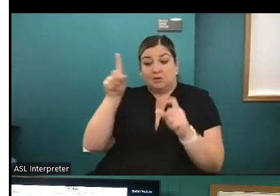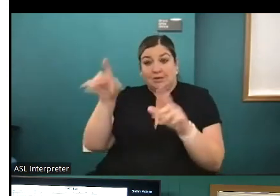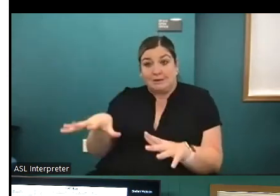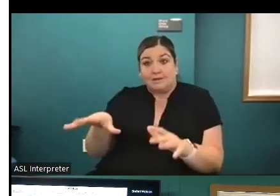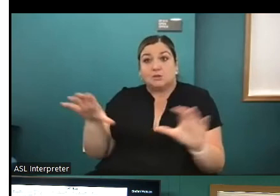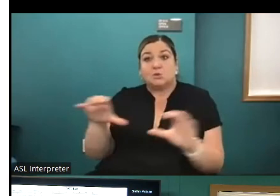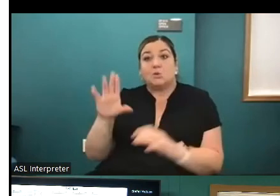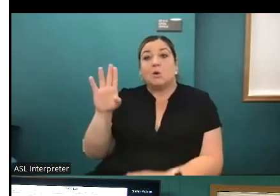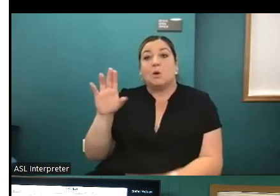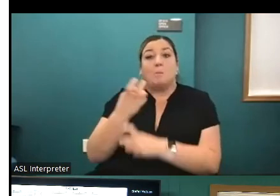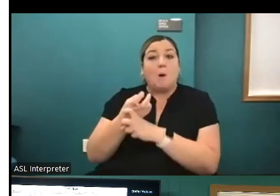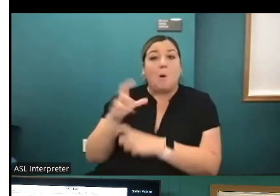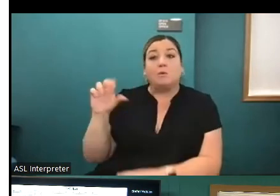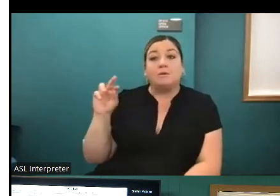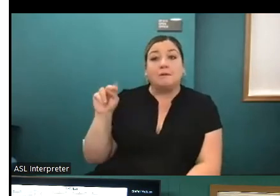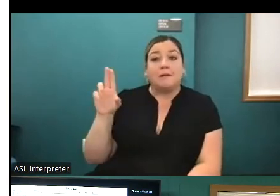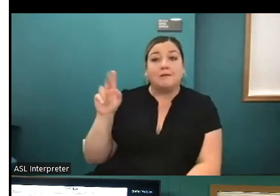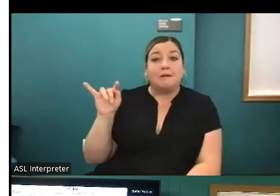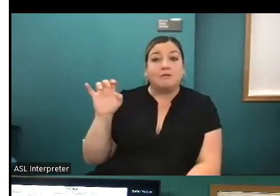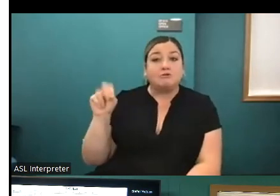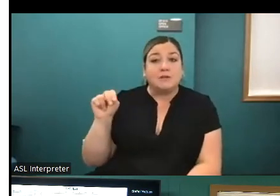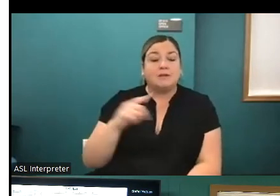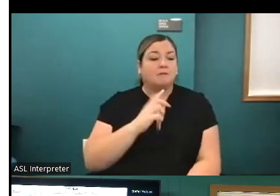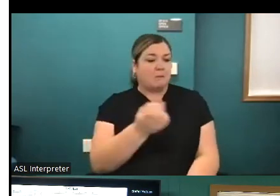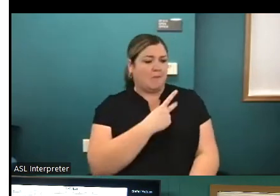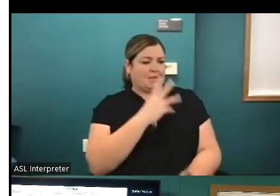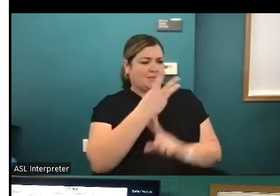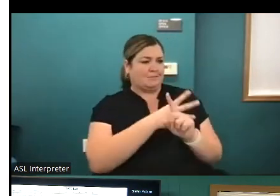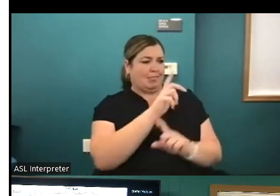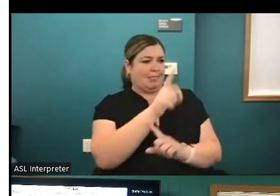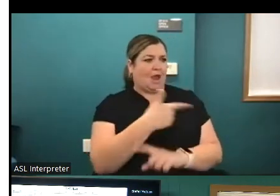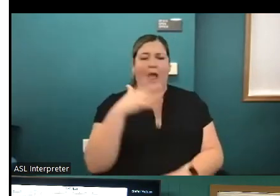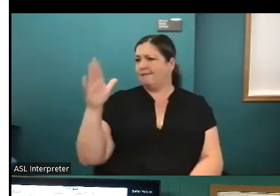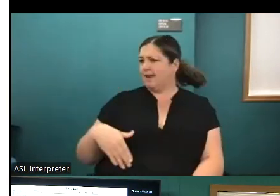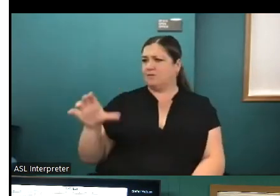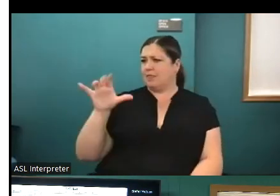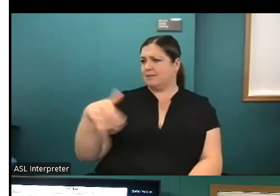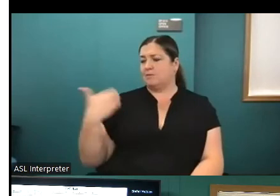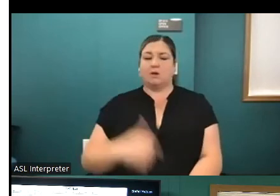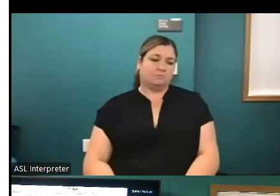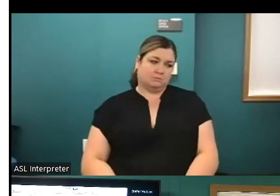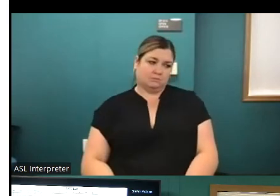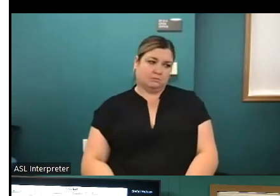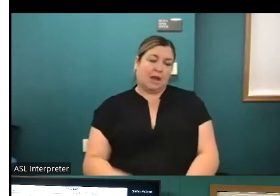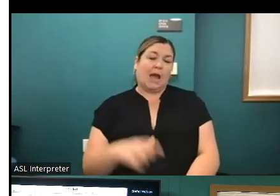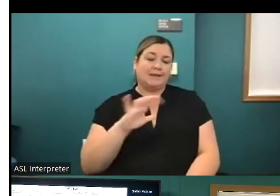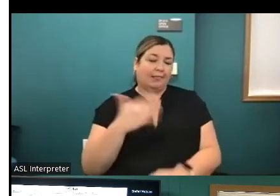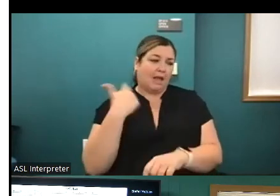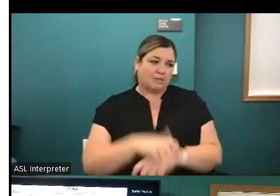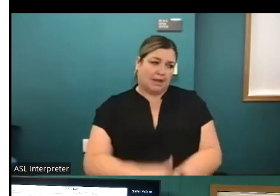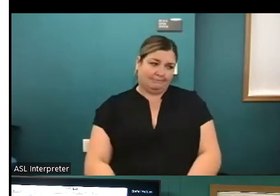conduction. Or even an adult, and we'll do bone conduction. They will come back 6 months later, they're like, I've never done this before. I was like, I literally was the one that did